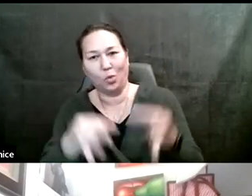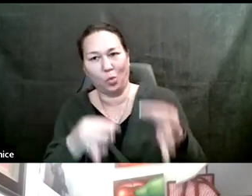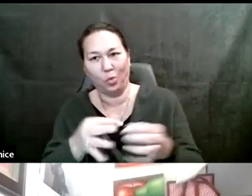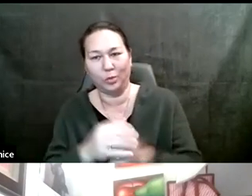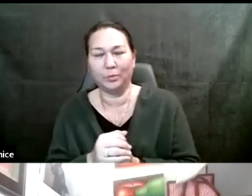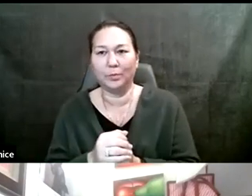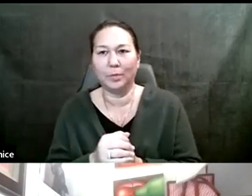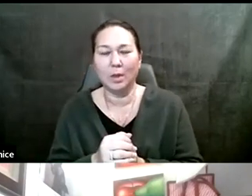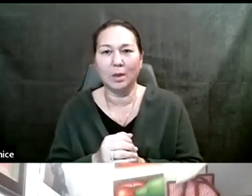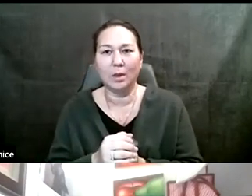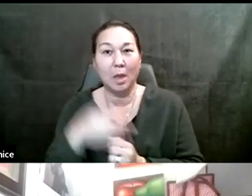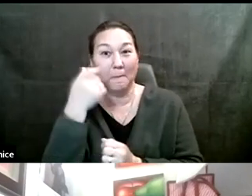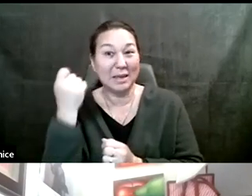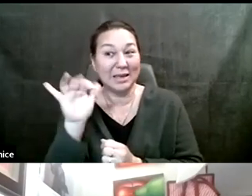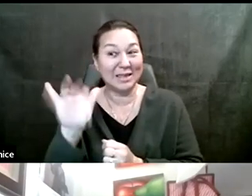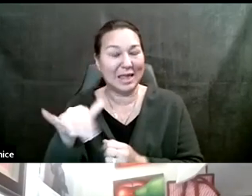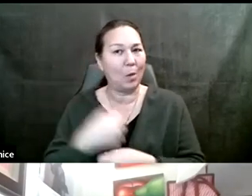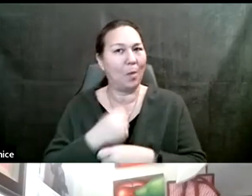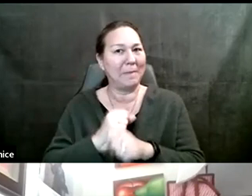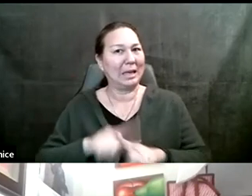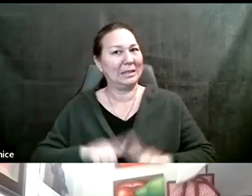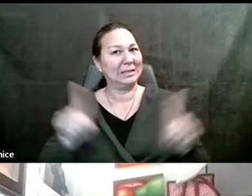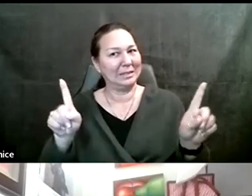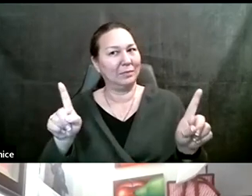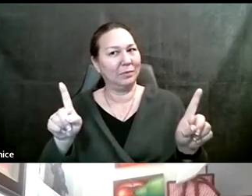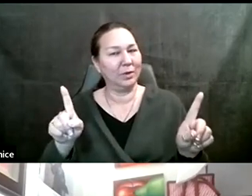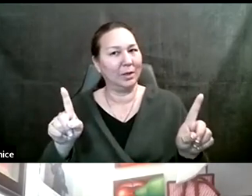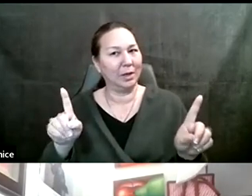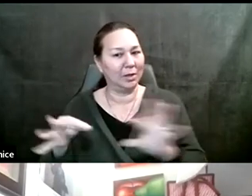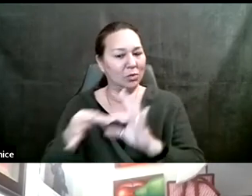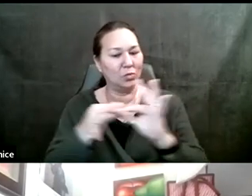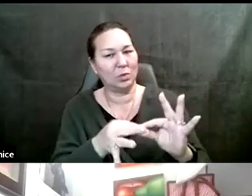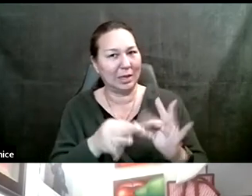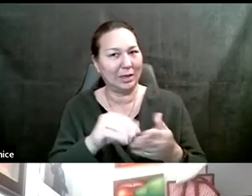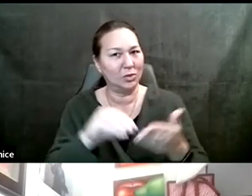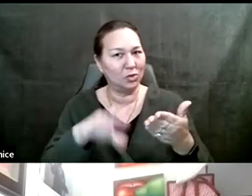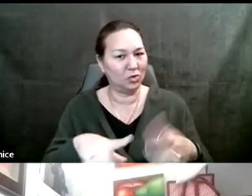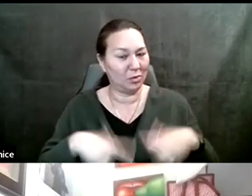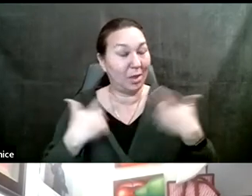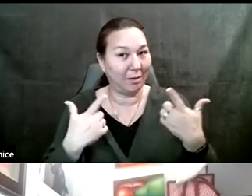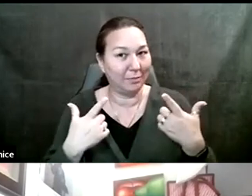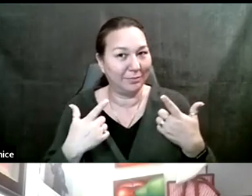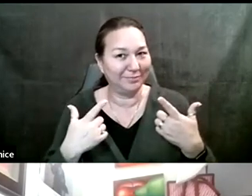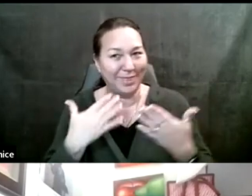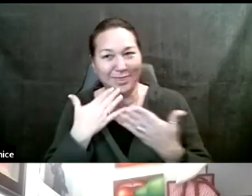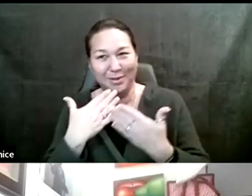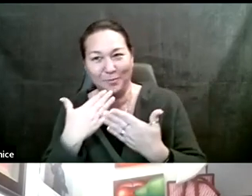because this is going to Mark a difference in the life of the student gracias thank you